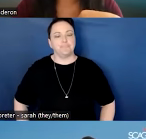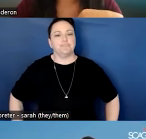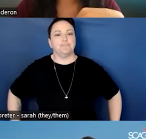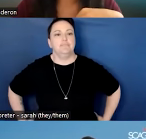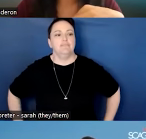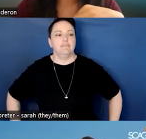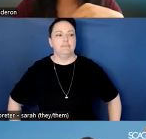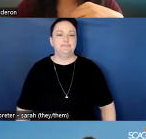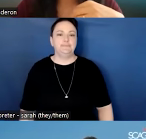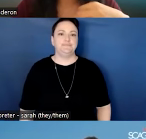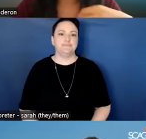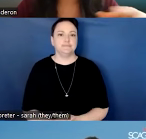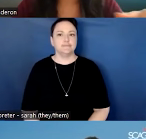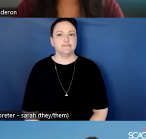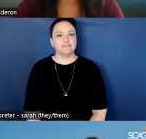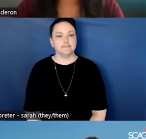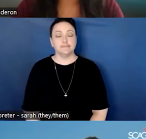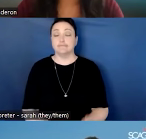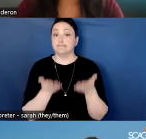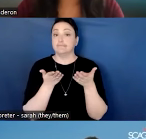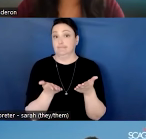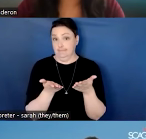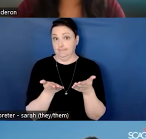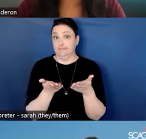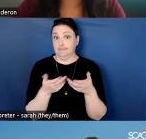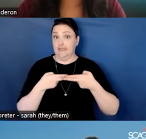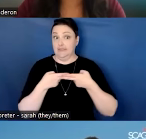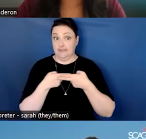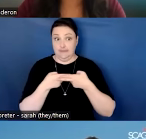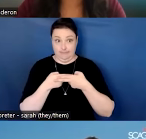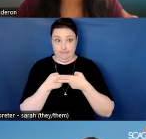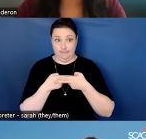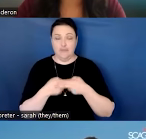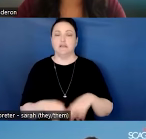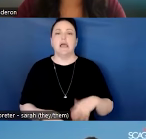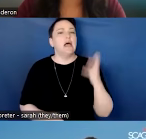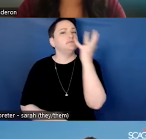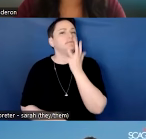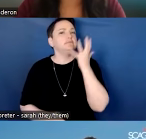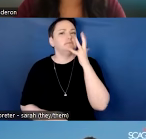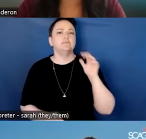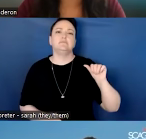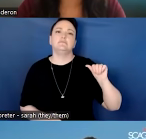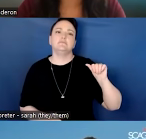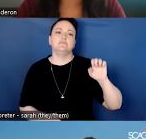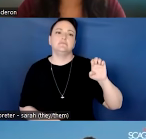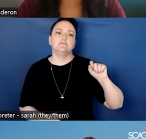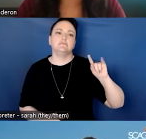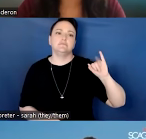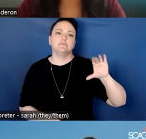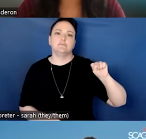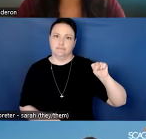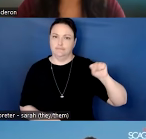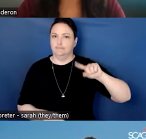So on the screen, you see the aesthetic questions from Appendix G in the CEQA guidelines.